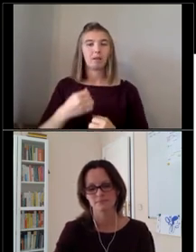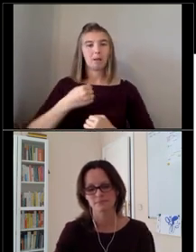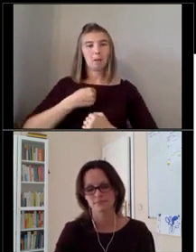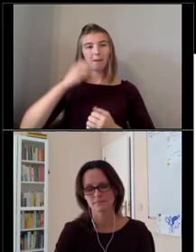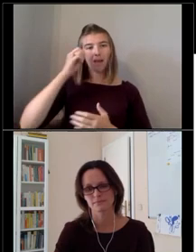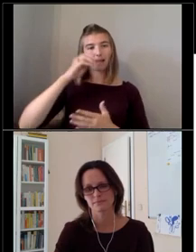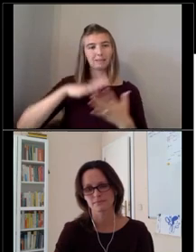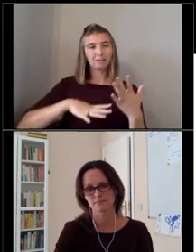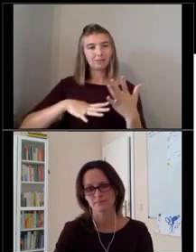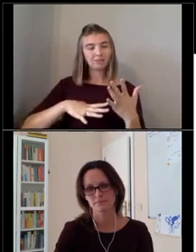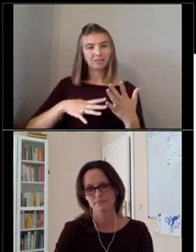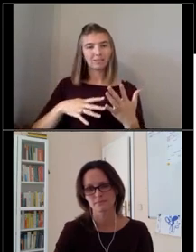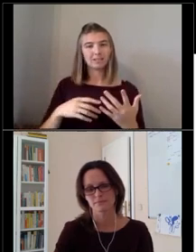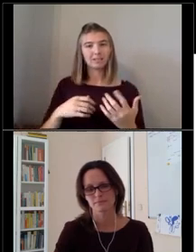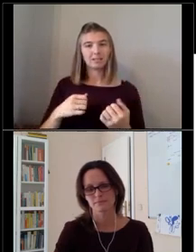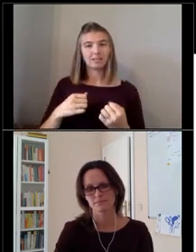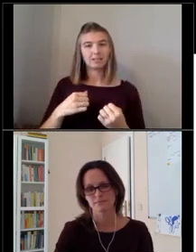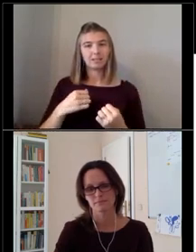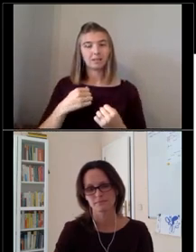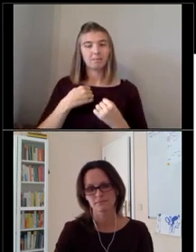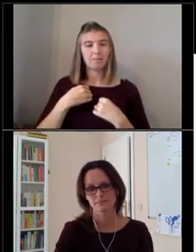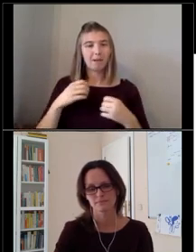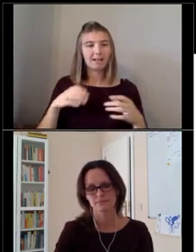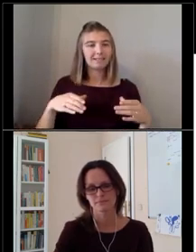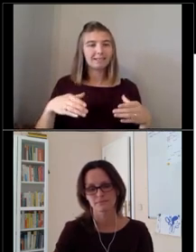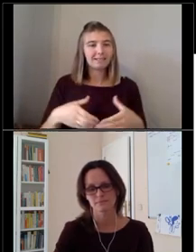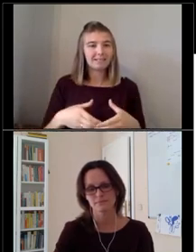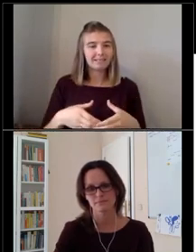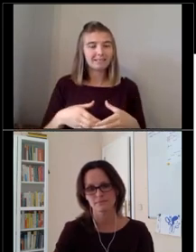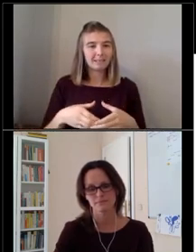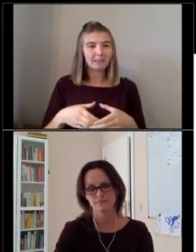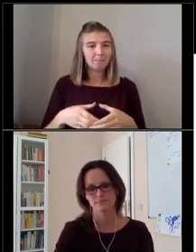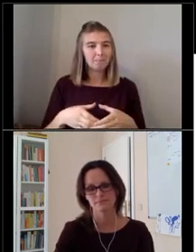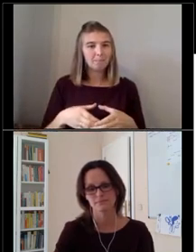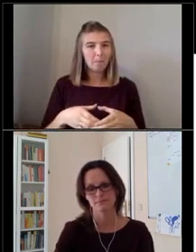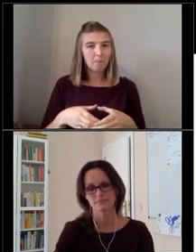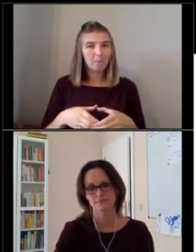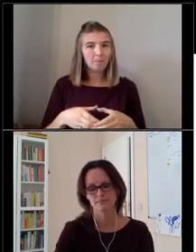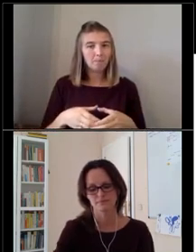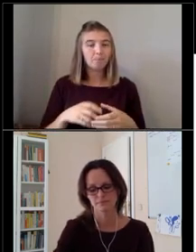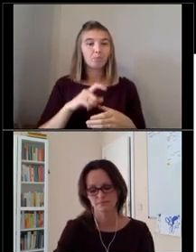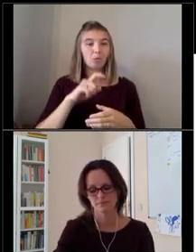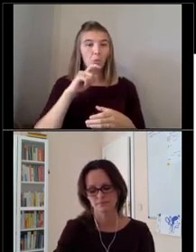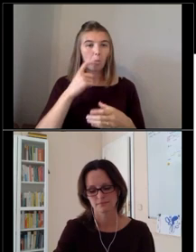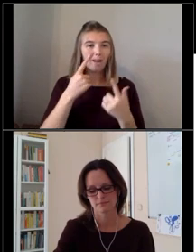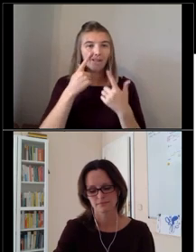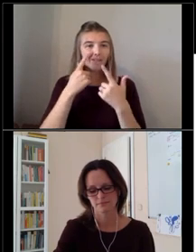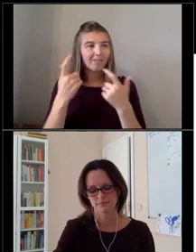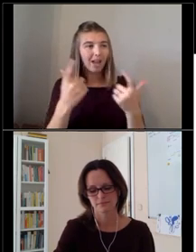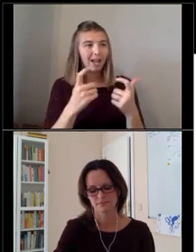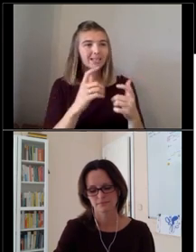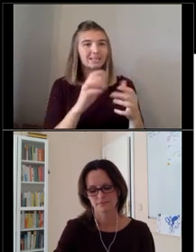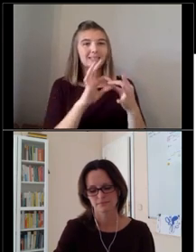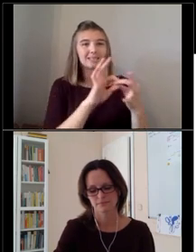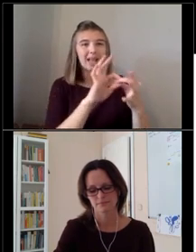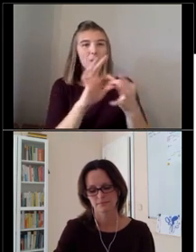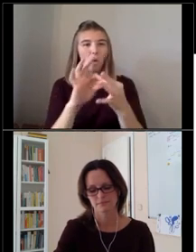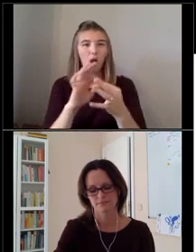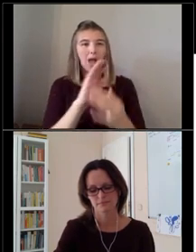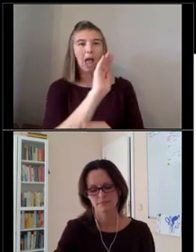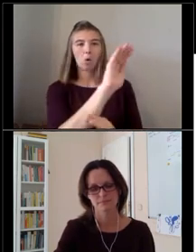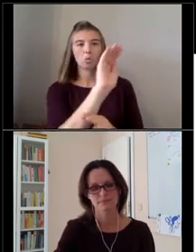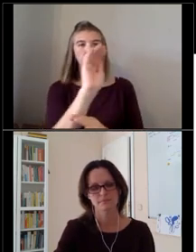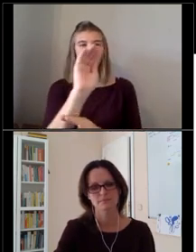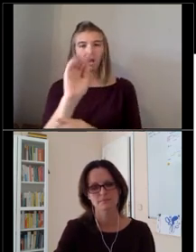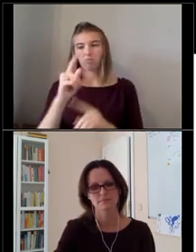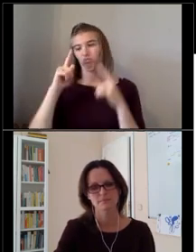part of the chaplaincy team, is to work alongside existing networks, you know, outside institutions. So